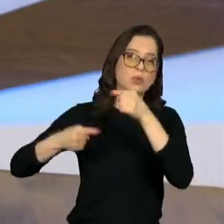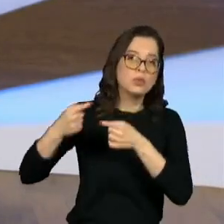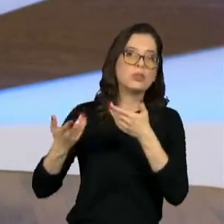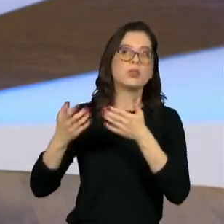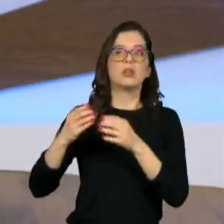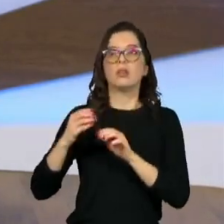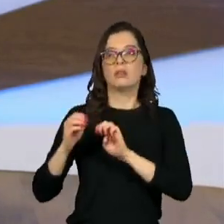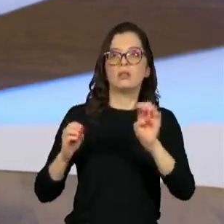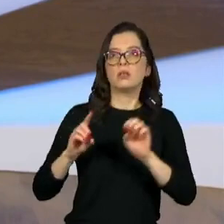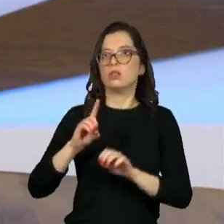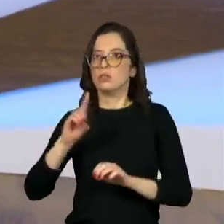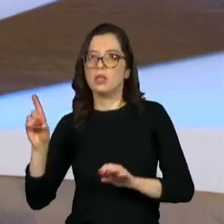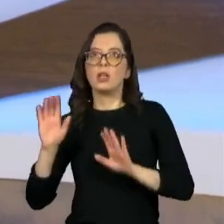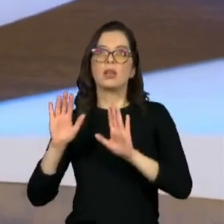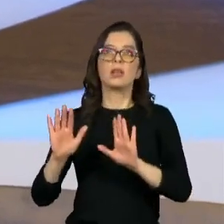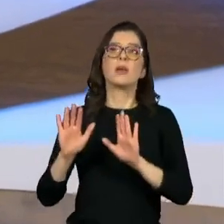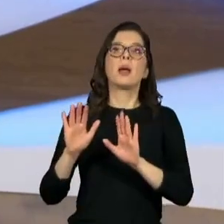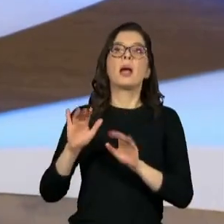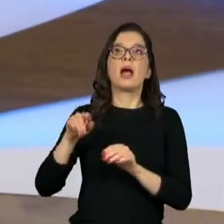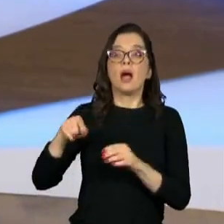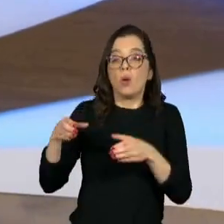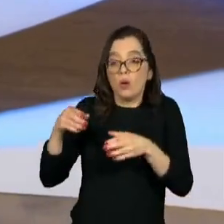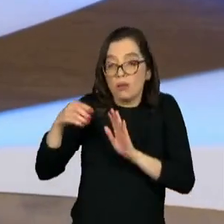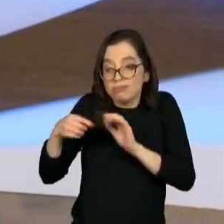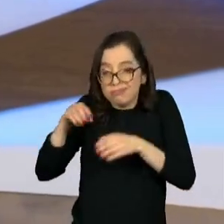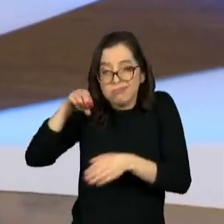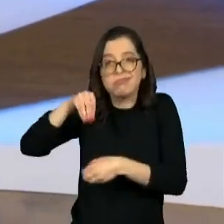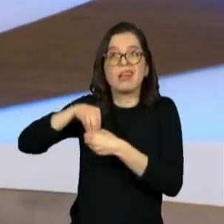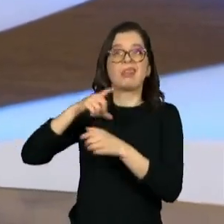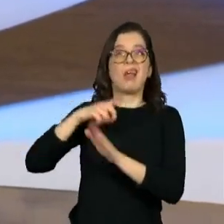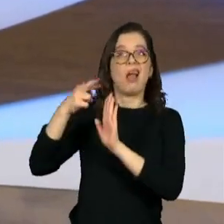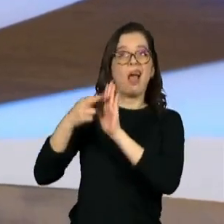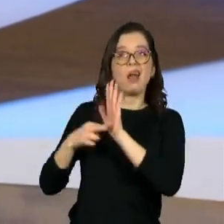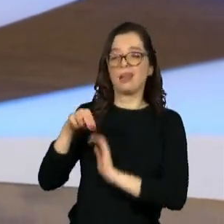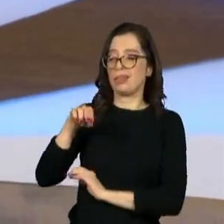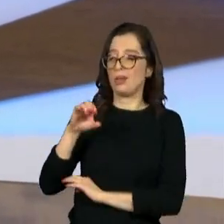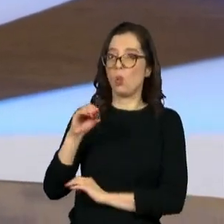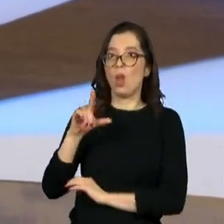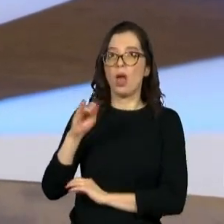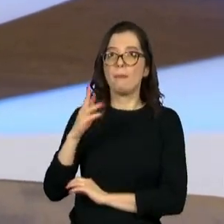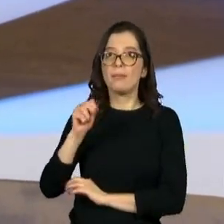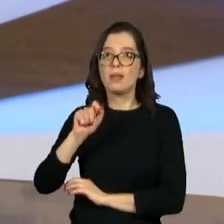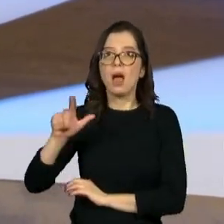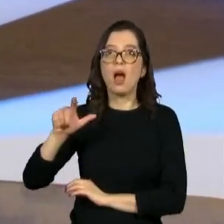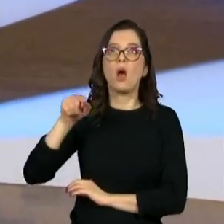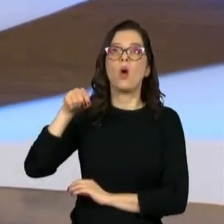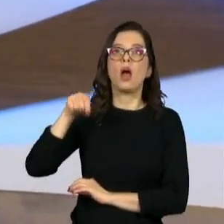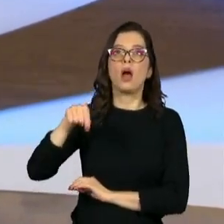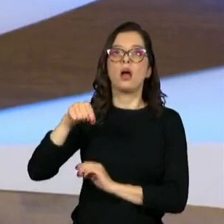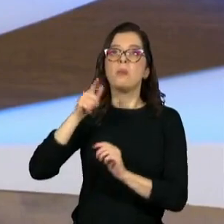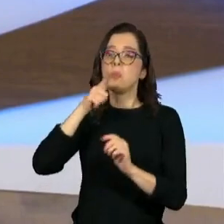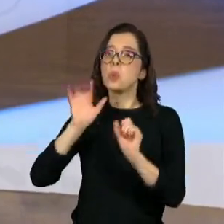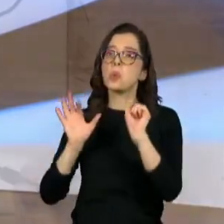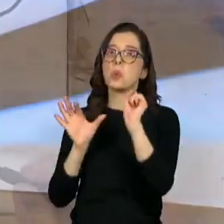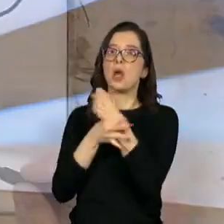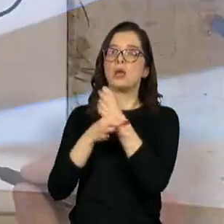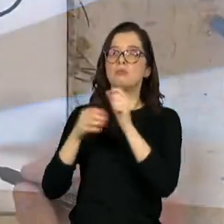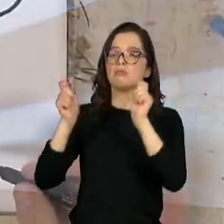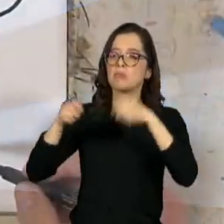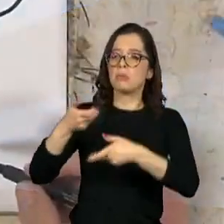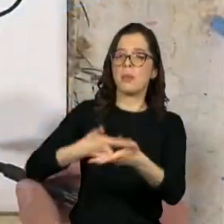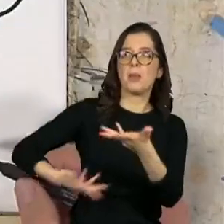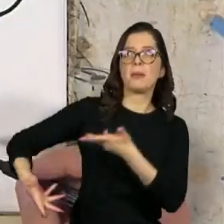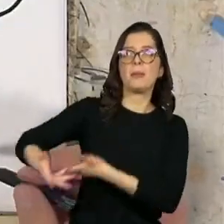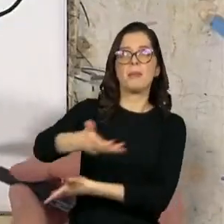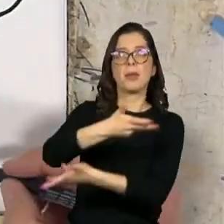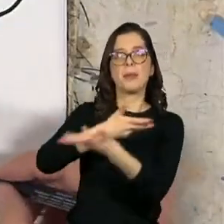and center-right, who accepted their neoliberal prescription for globalization. They assured us